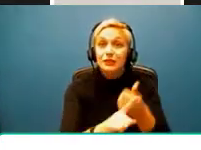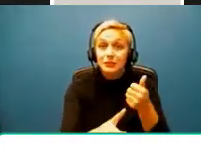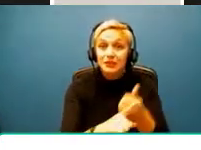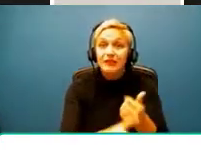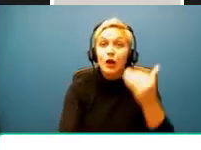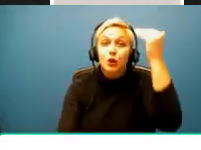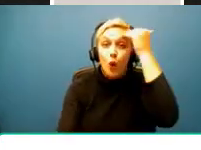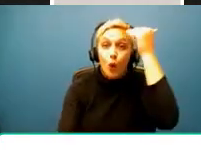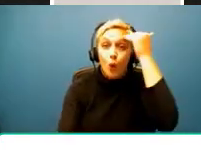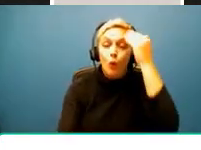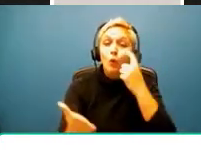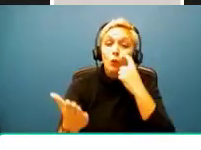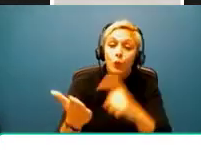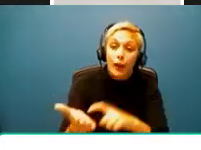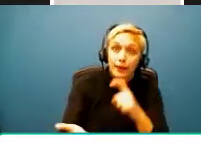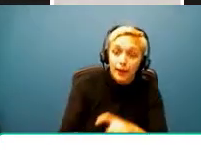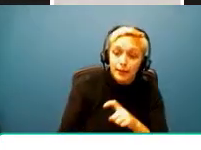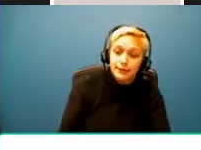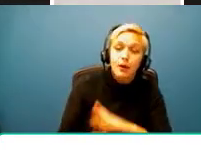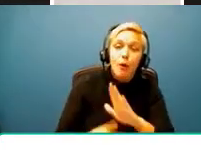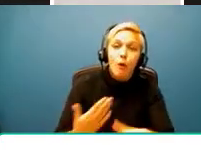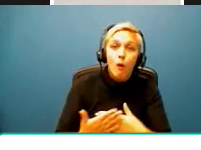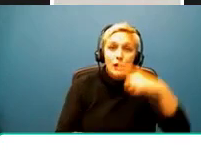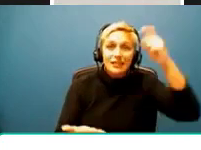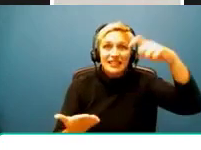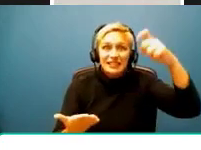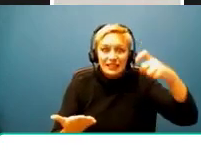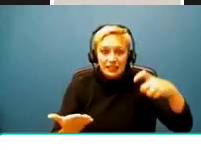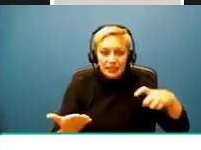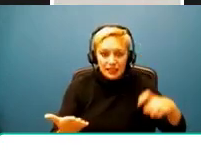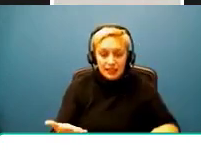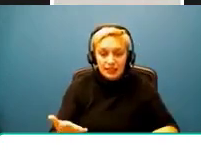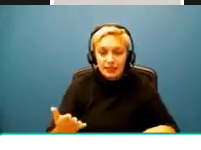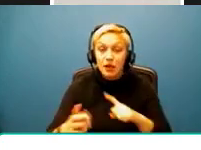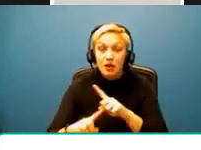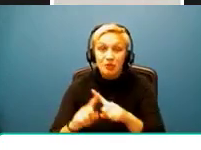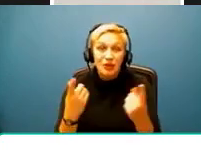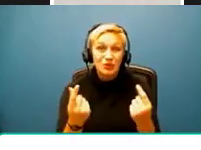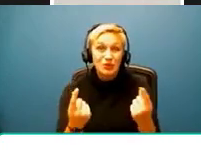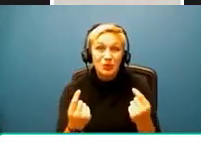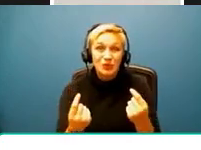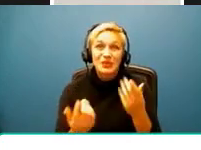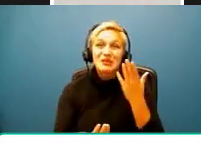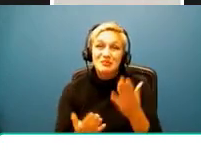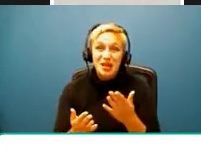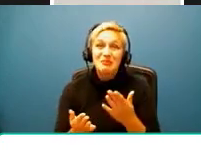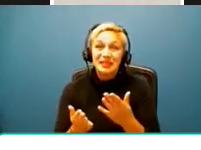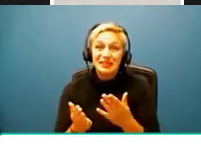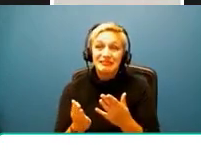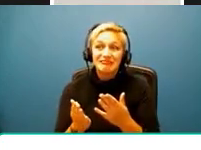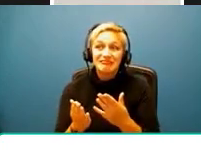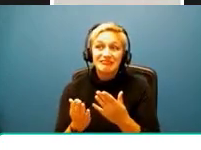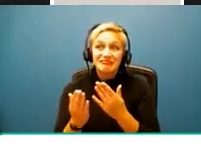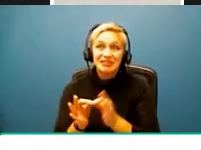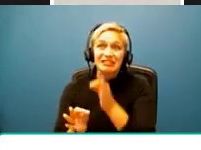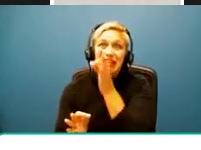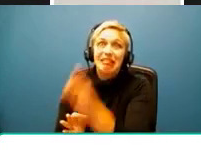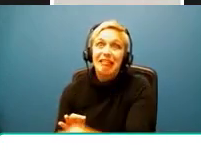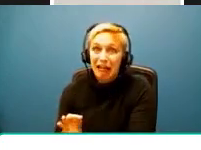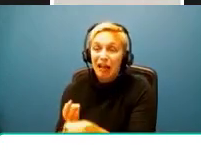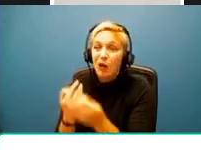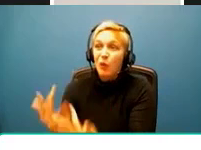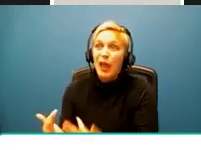So again, as we talked about the various settings, you need to be flexible. You need to be thinking about, well, we